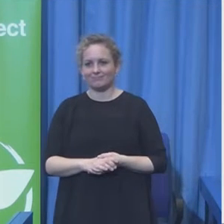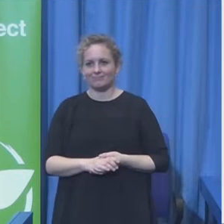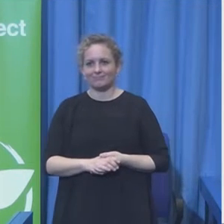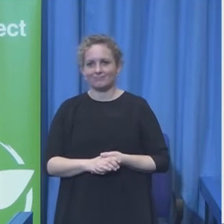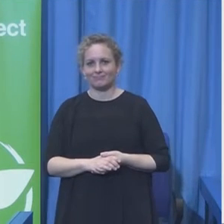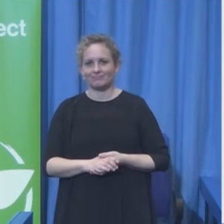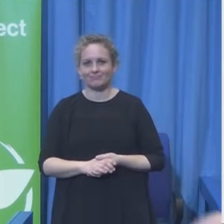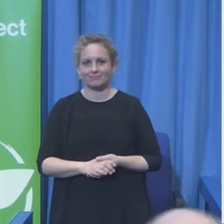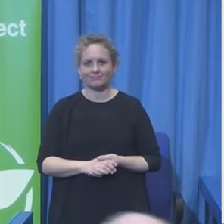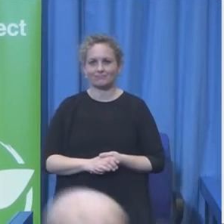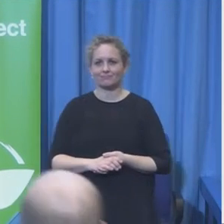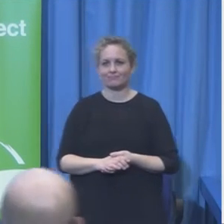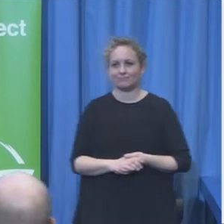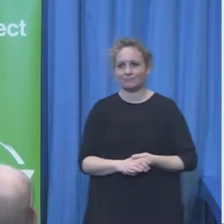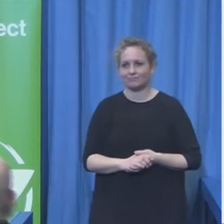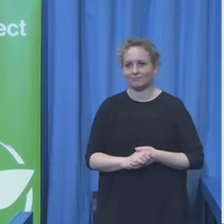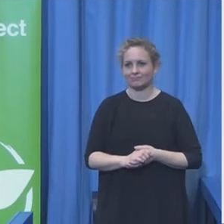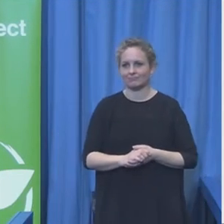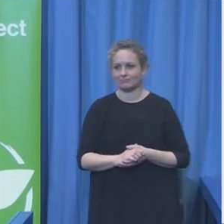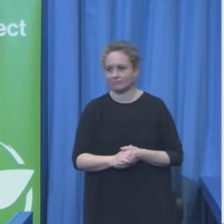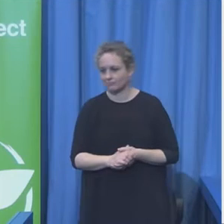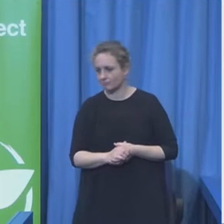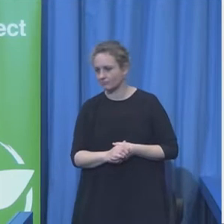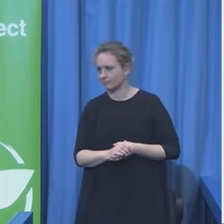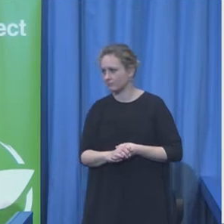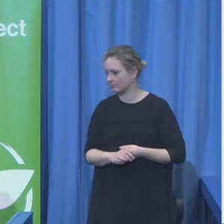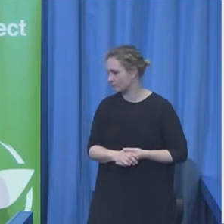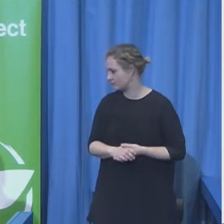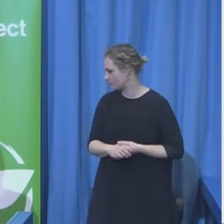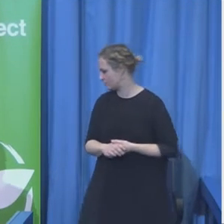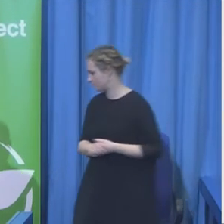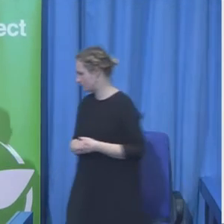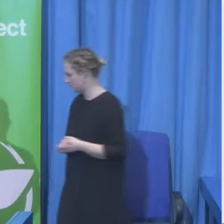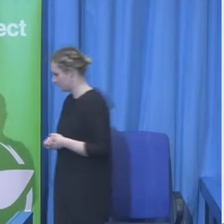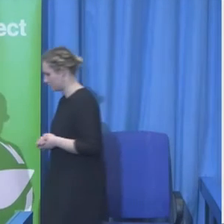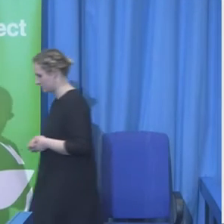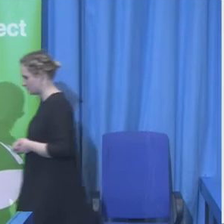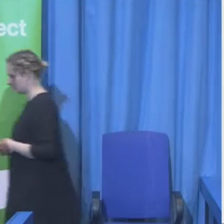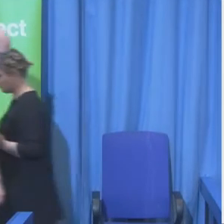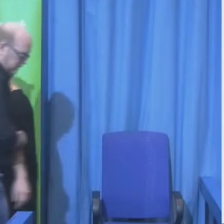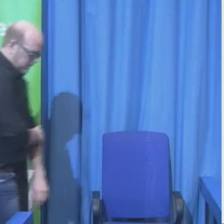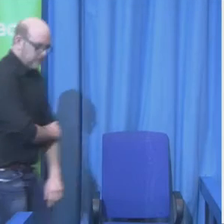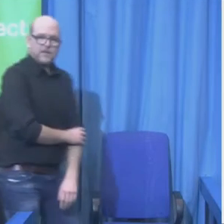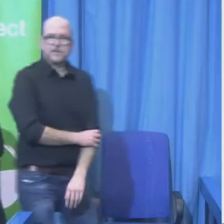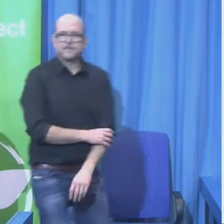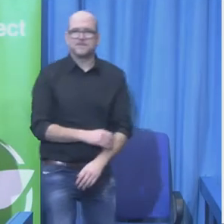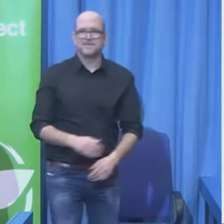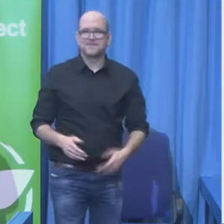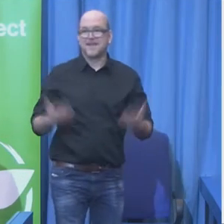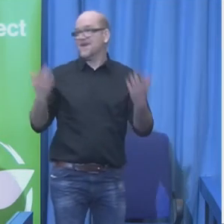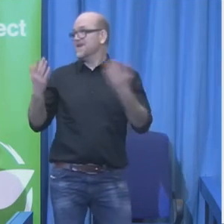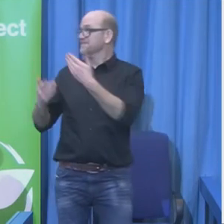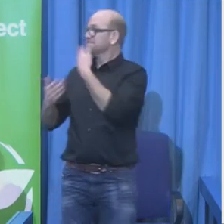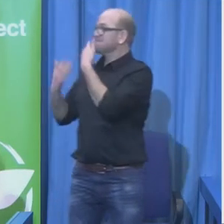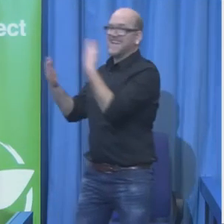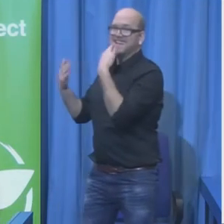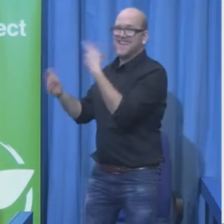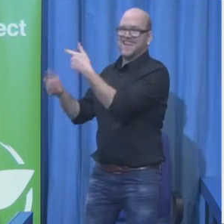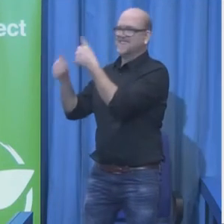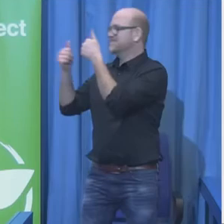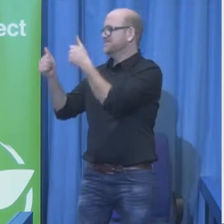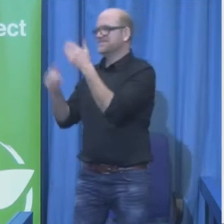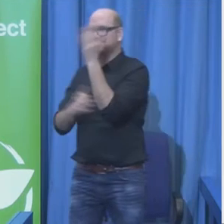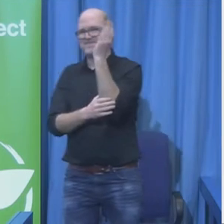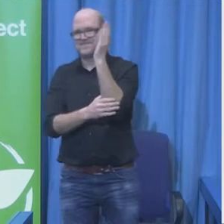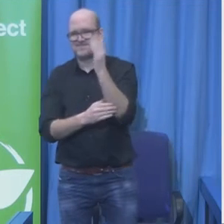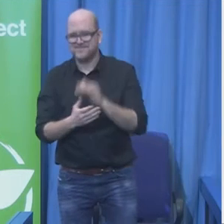Thank you, Mr. Plura. Interesting to see the reference also to the disability assessment process that also Prince Mired,